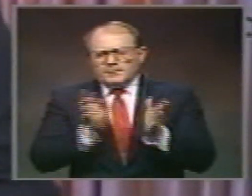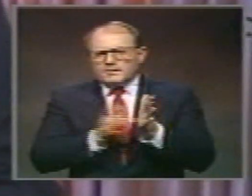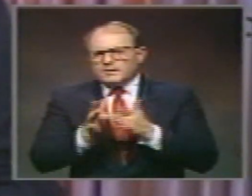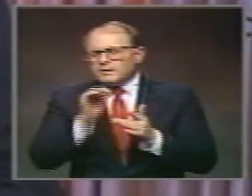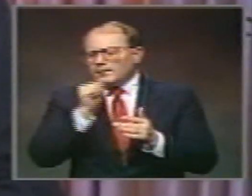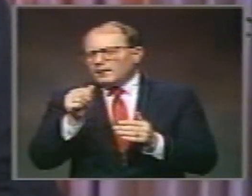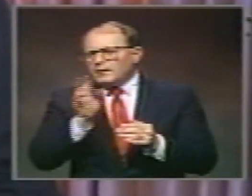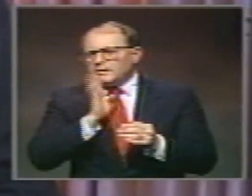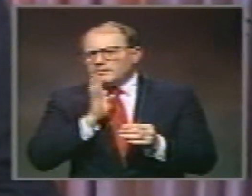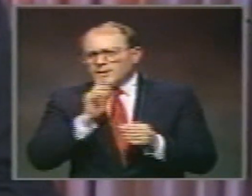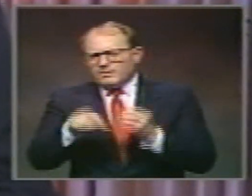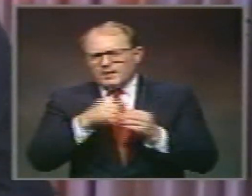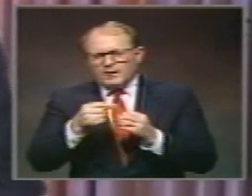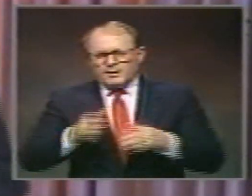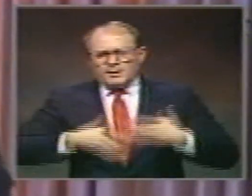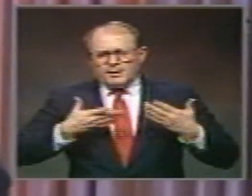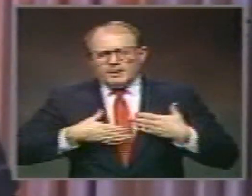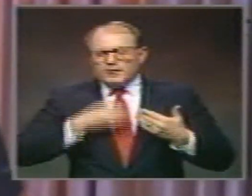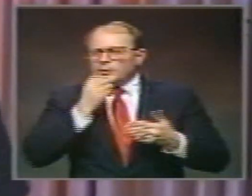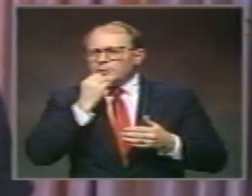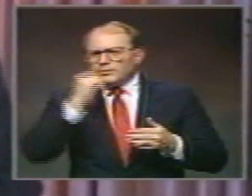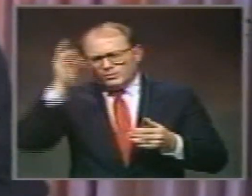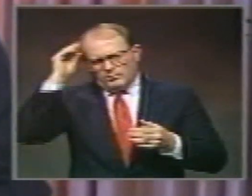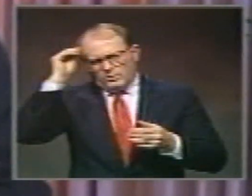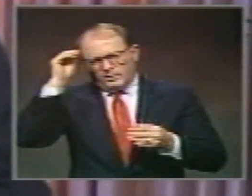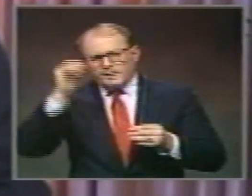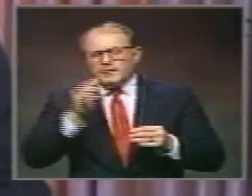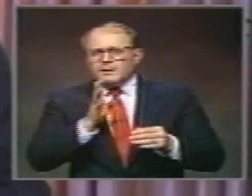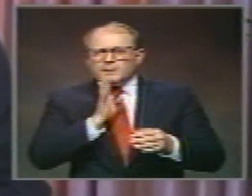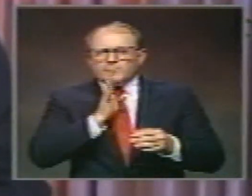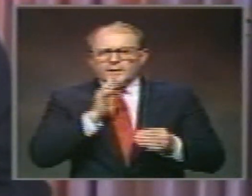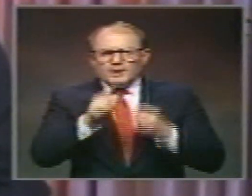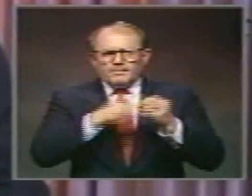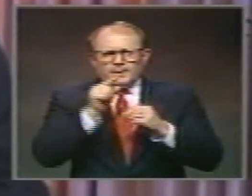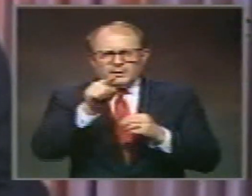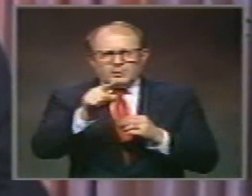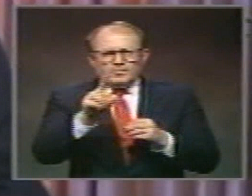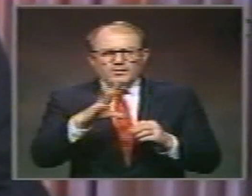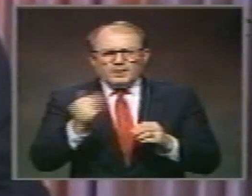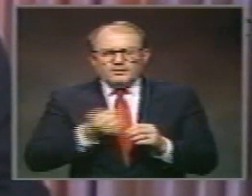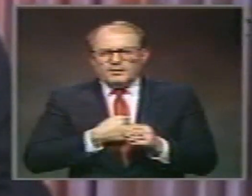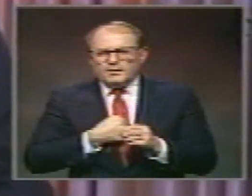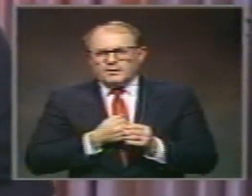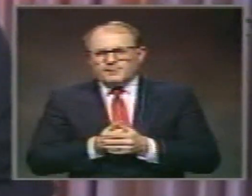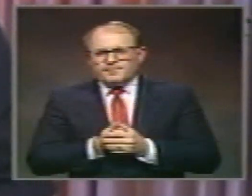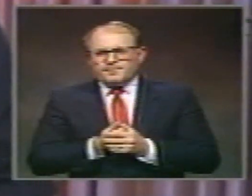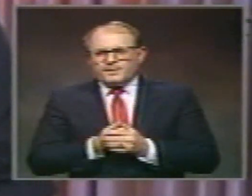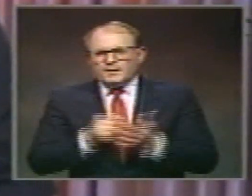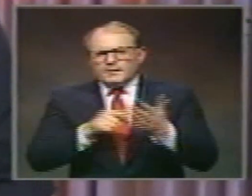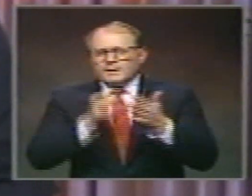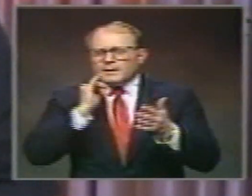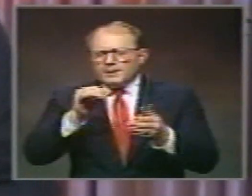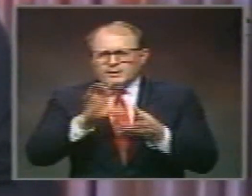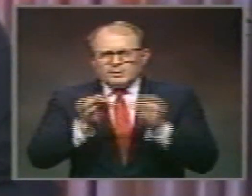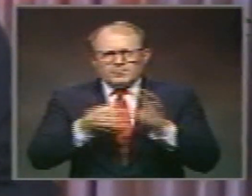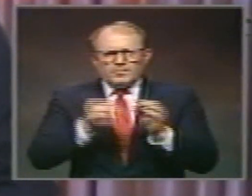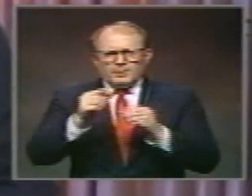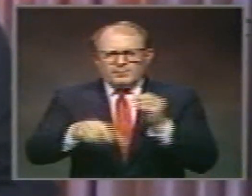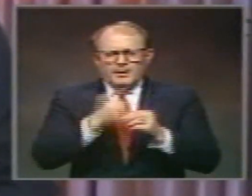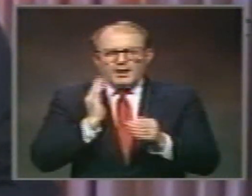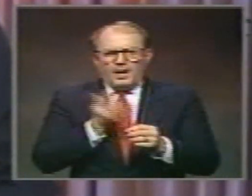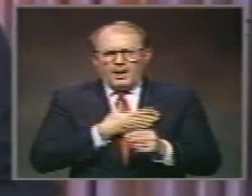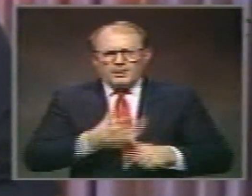isn't talking about a young Jewish lad. He's talking about us, you and me. This is the story of our